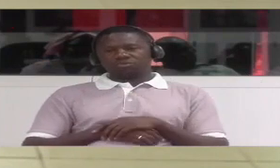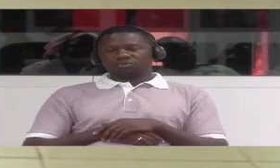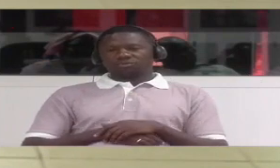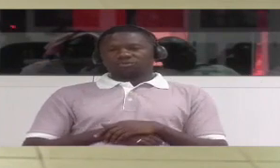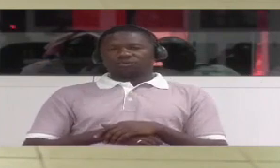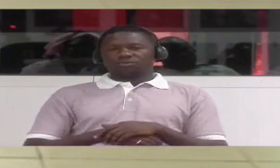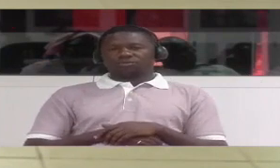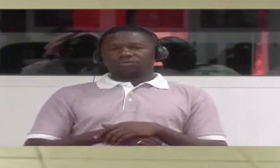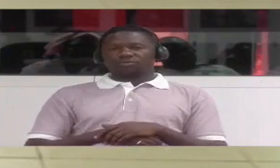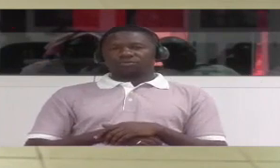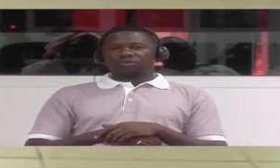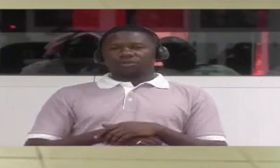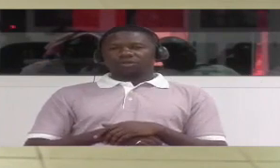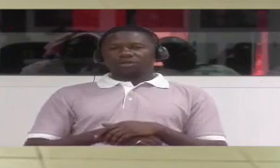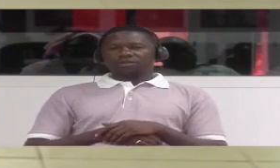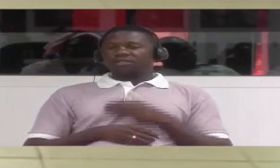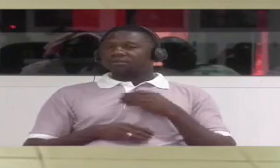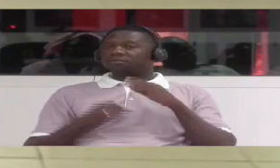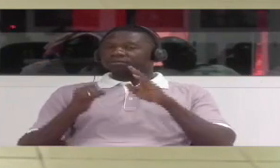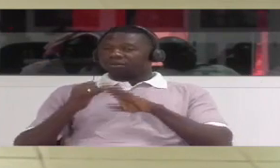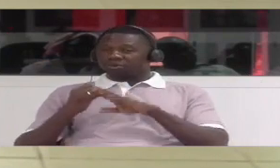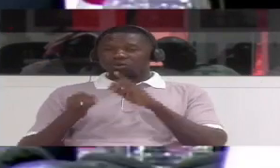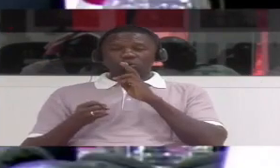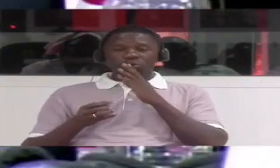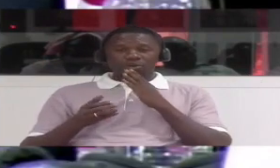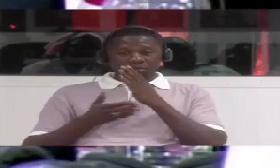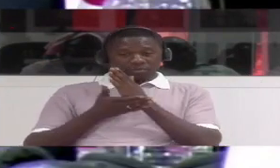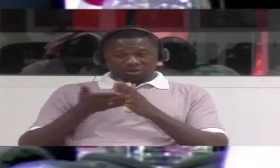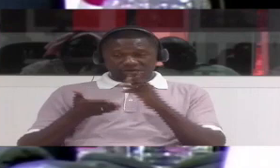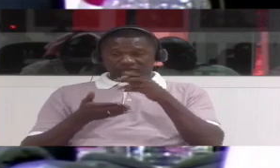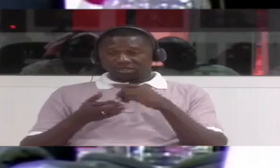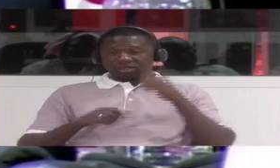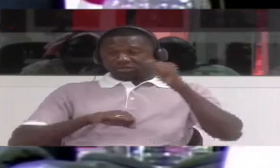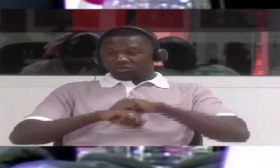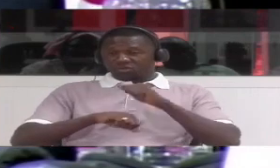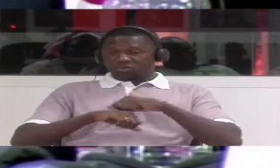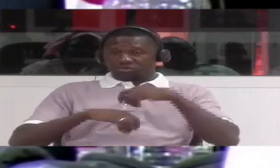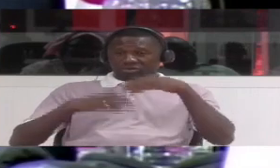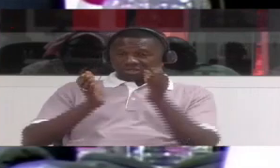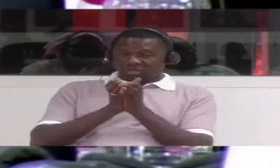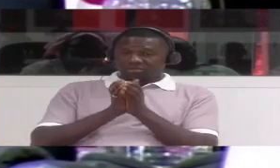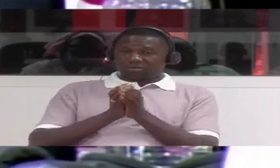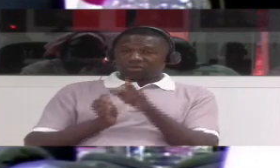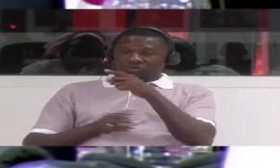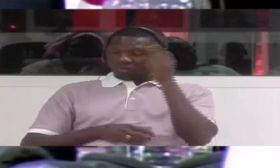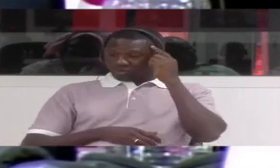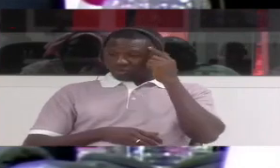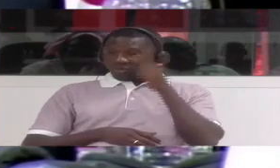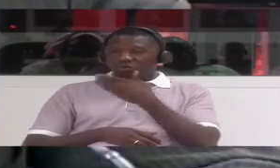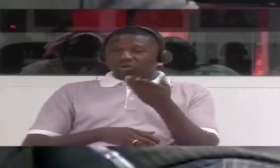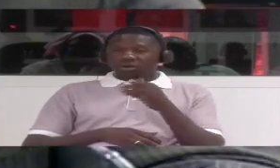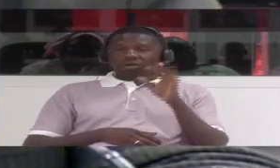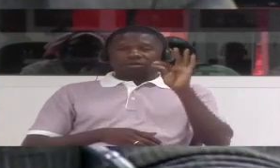In terms of the members who were part of the torture operation, do you know where Tumbul Tamba is